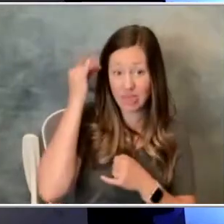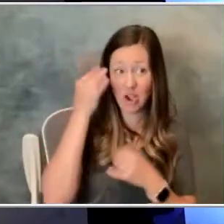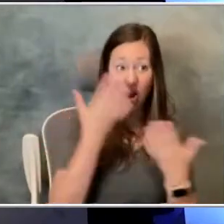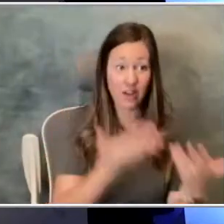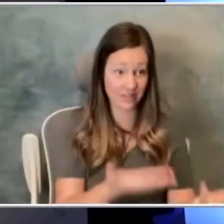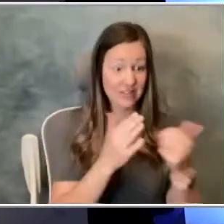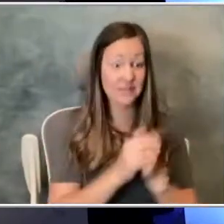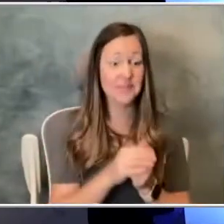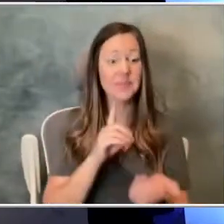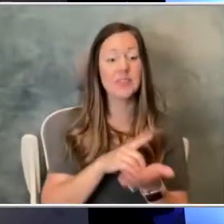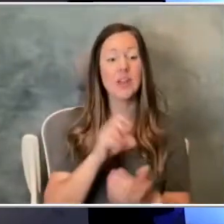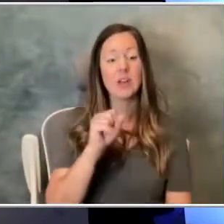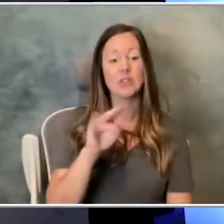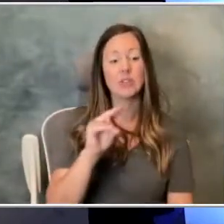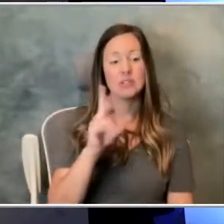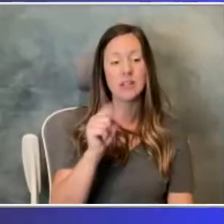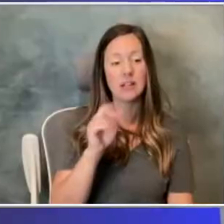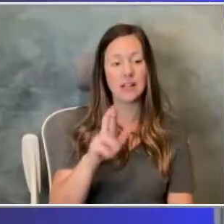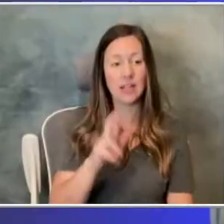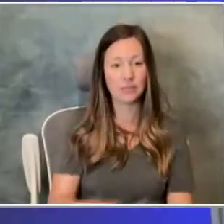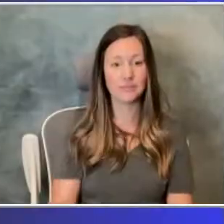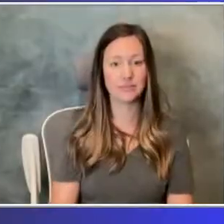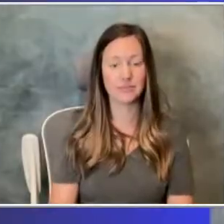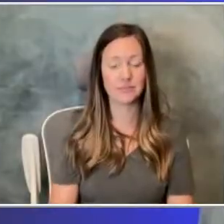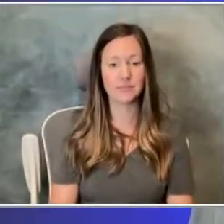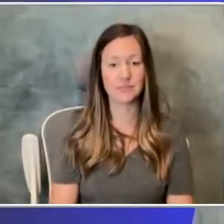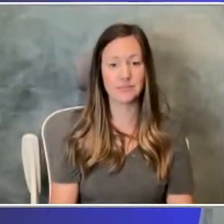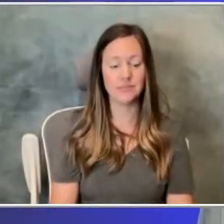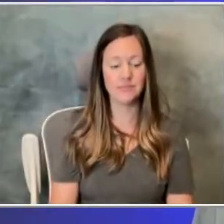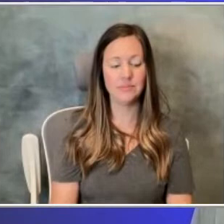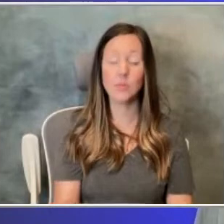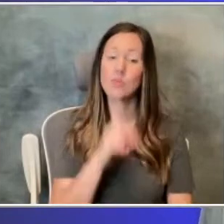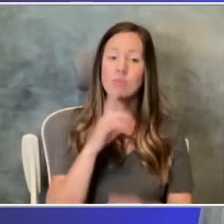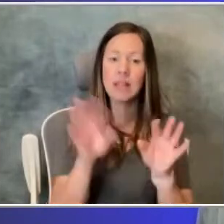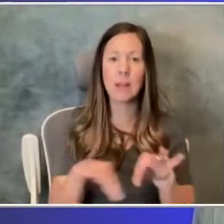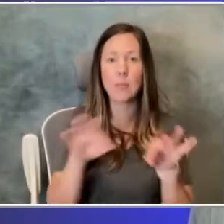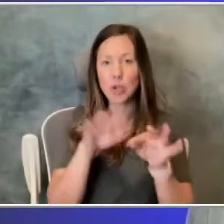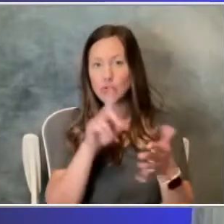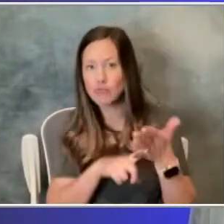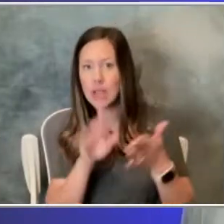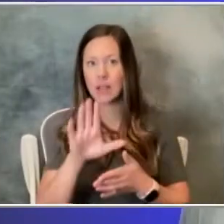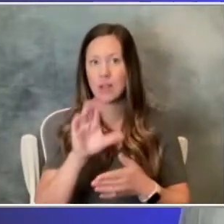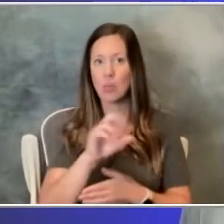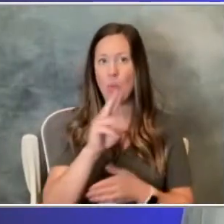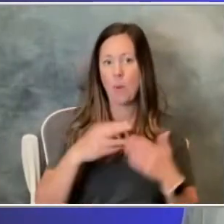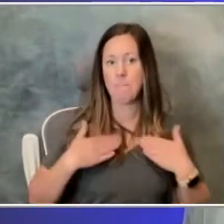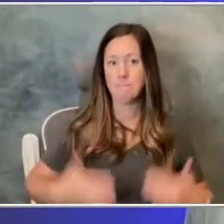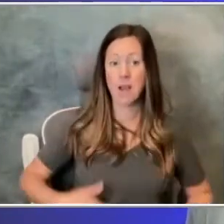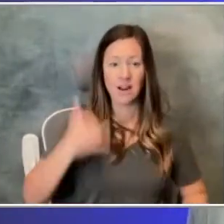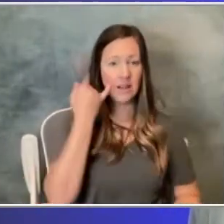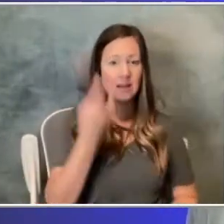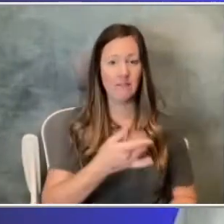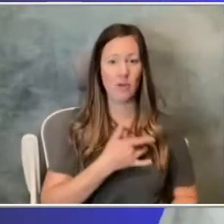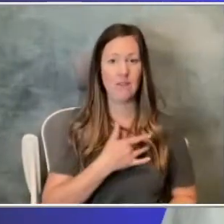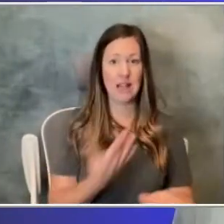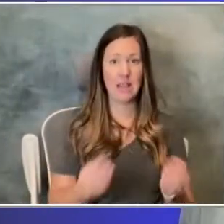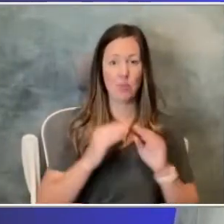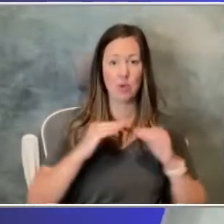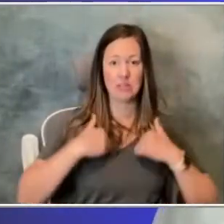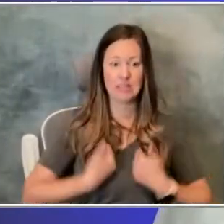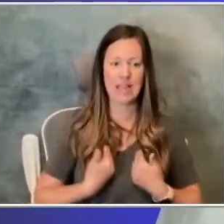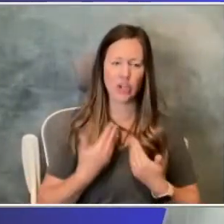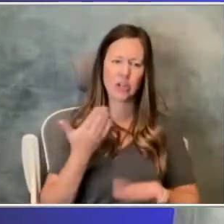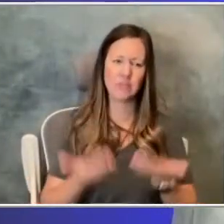Sinclair, I'll start with you. I think it's important to be checking in with your own body, and if you are feeling more tired, it may not